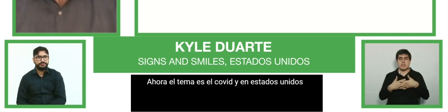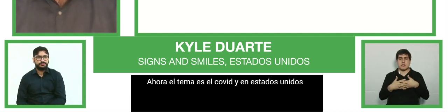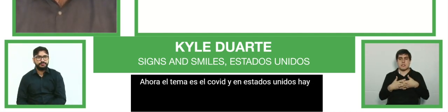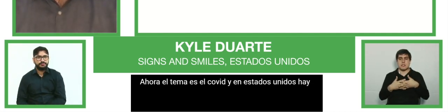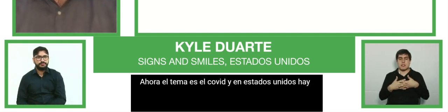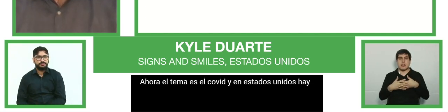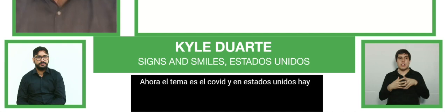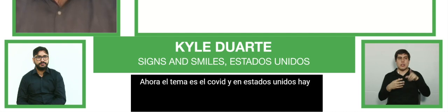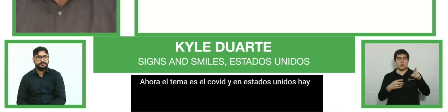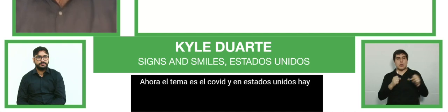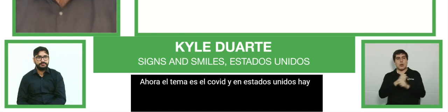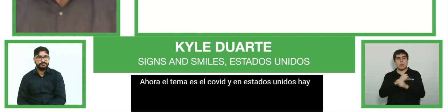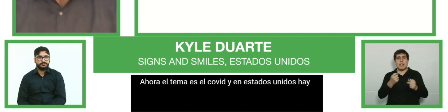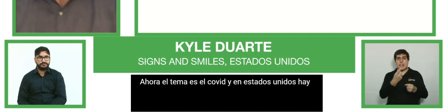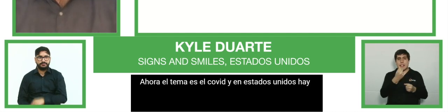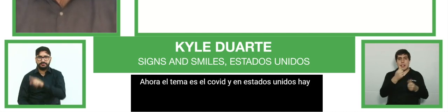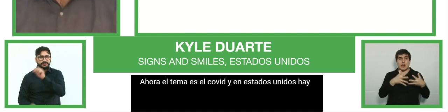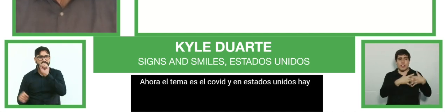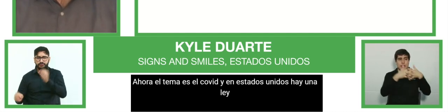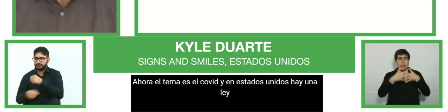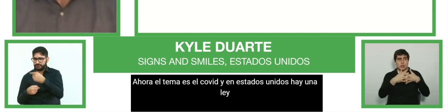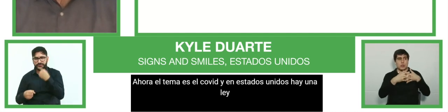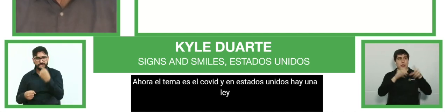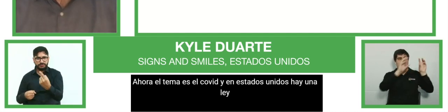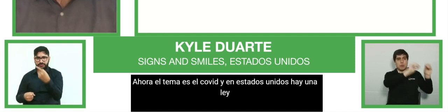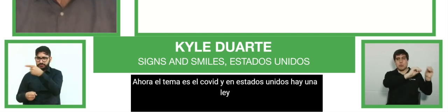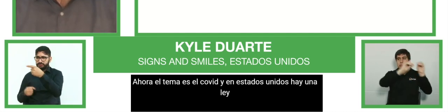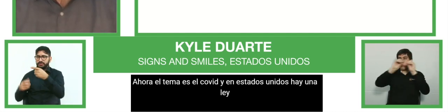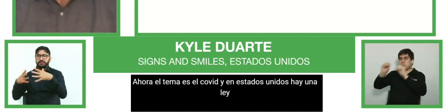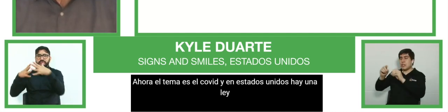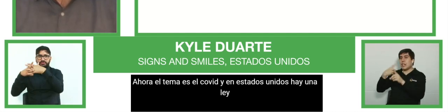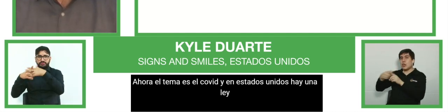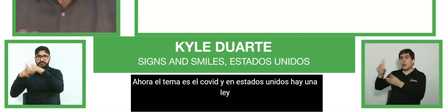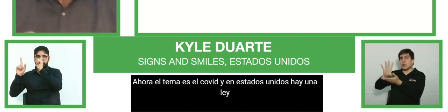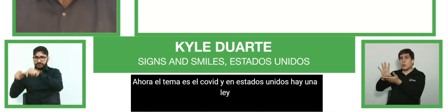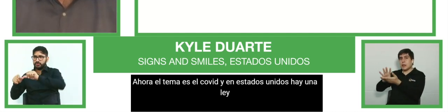government. Can we go back one slide, please?